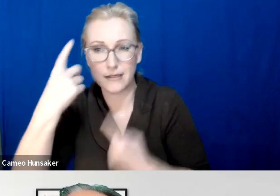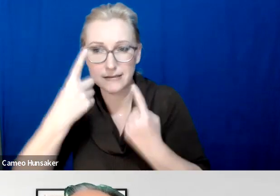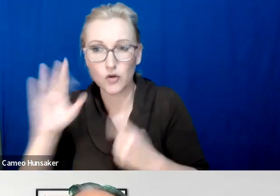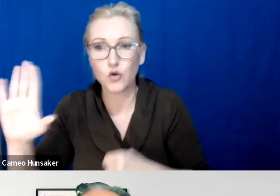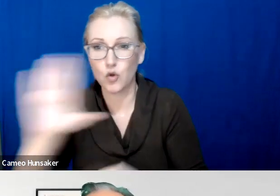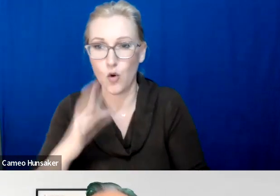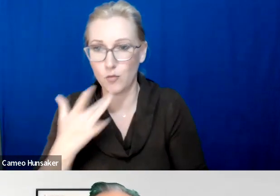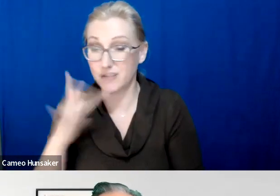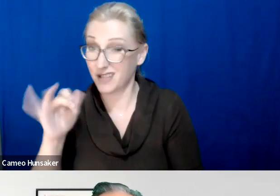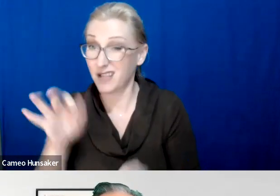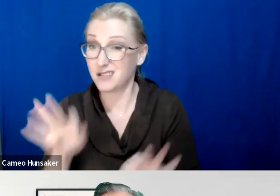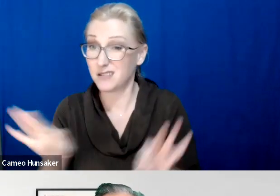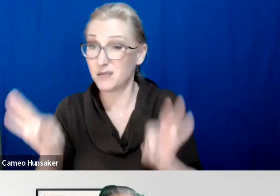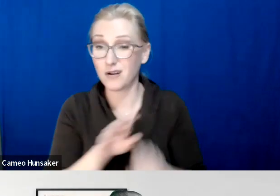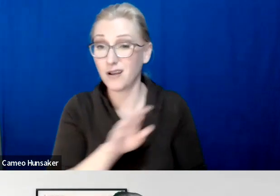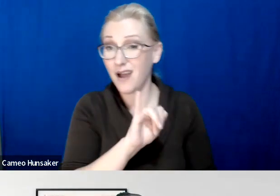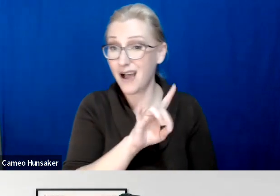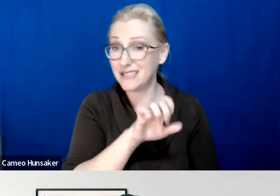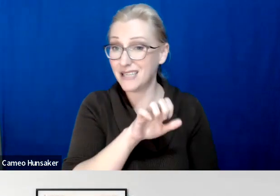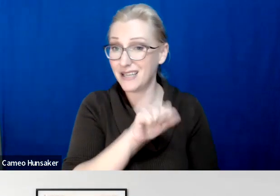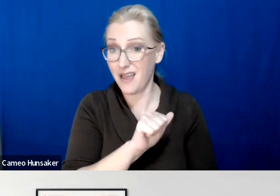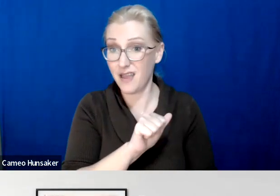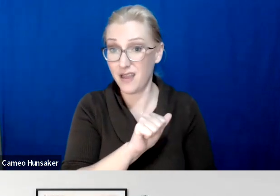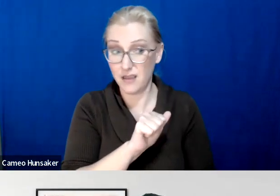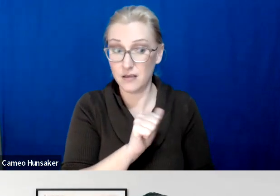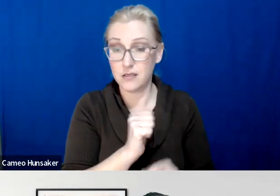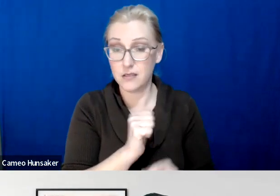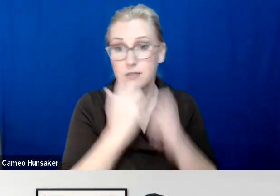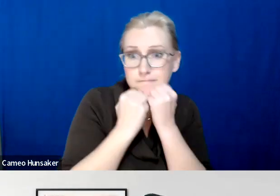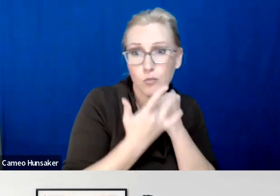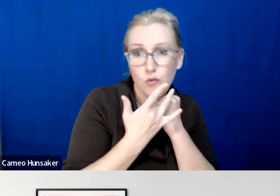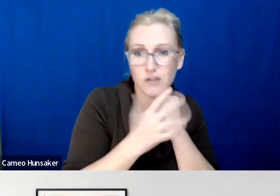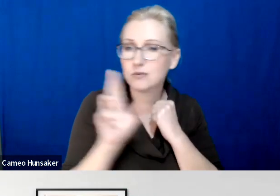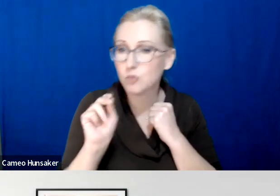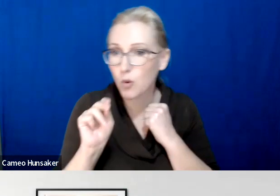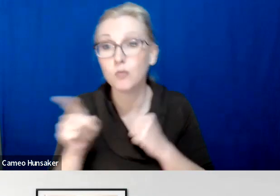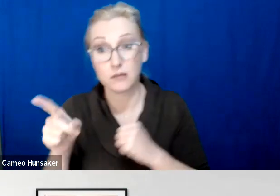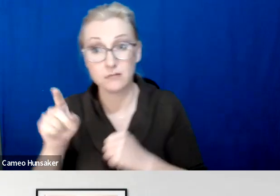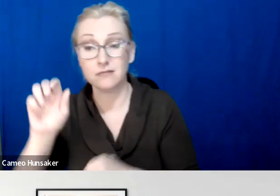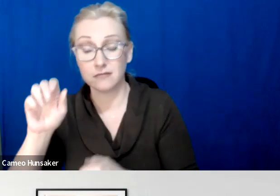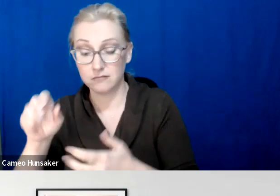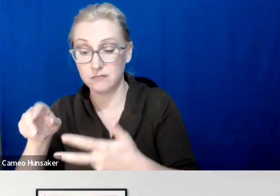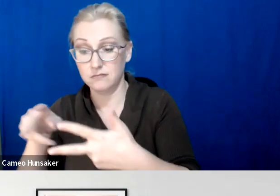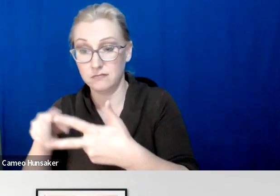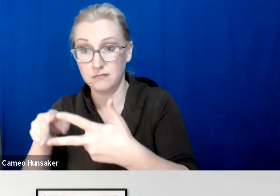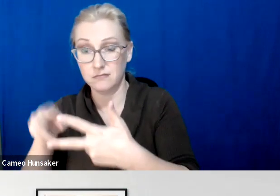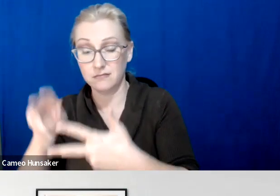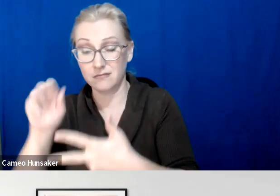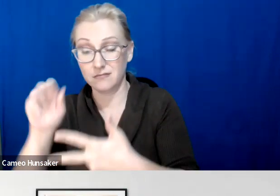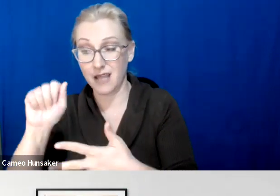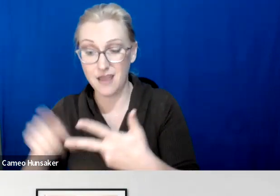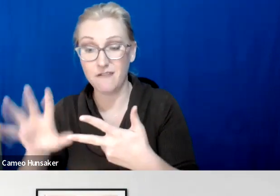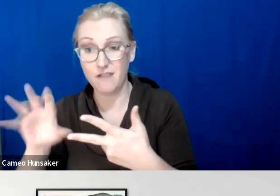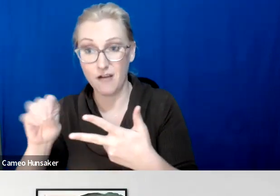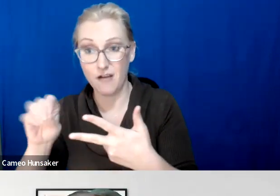of it, is that it's not just about, how could they understand, but how would you prefer they understand?